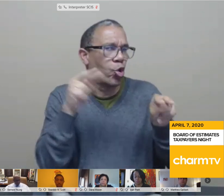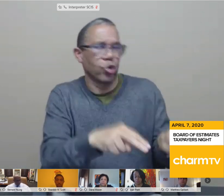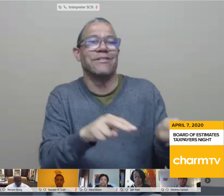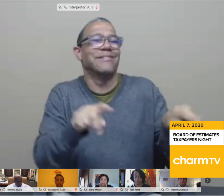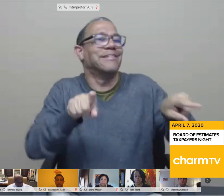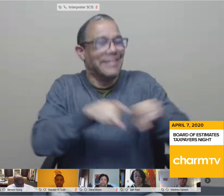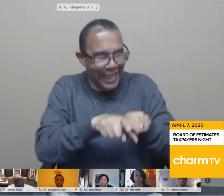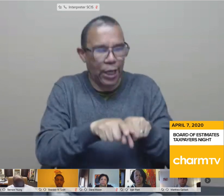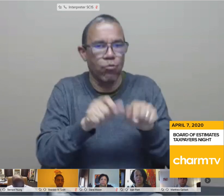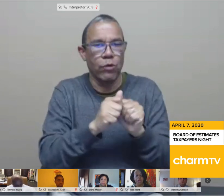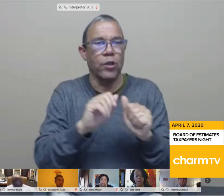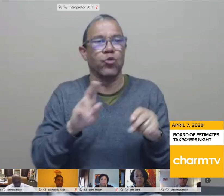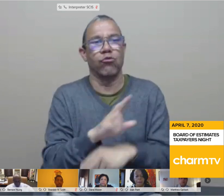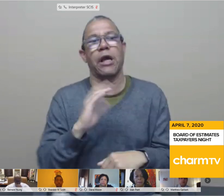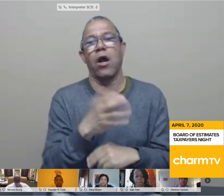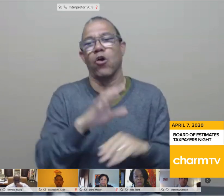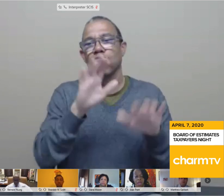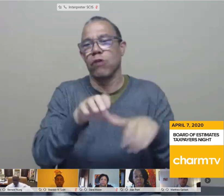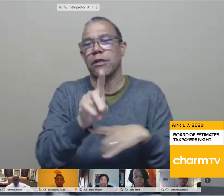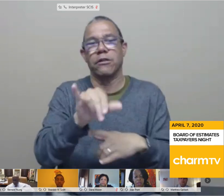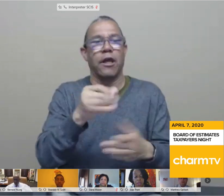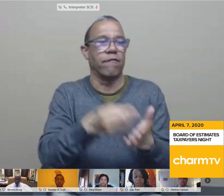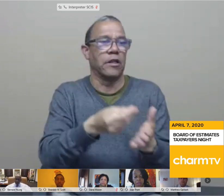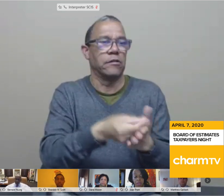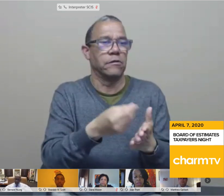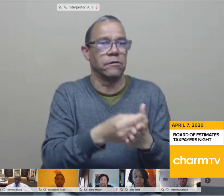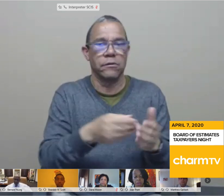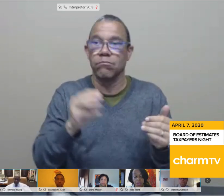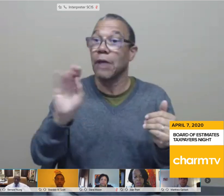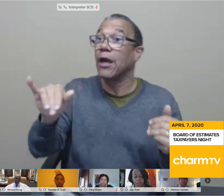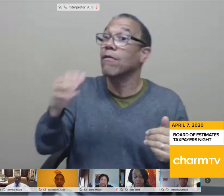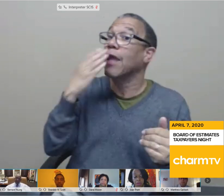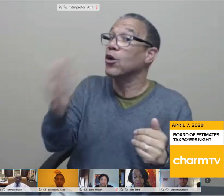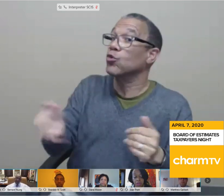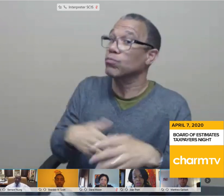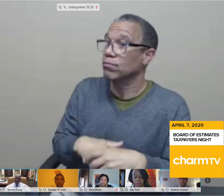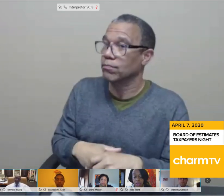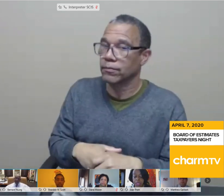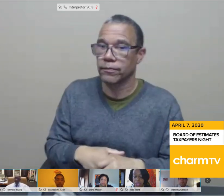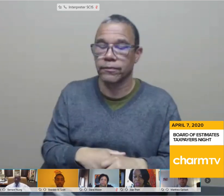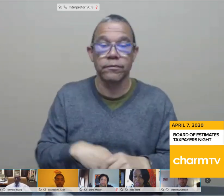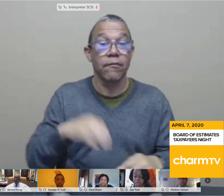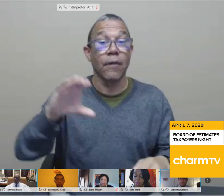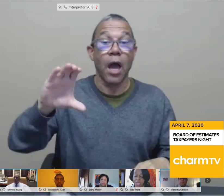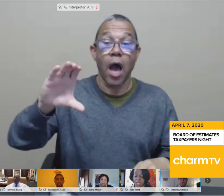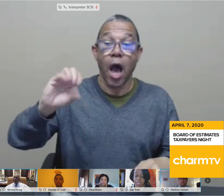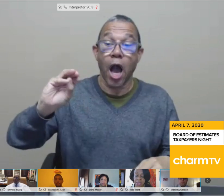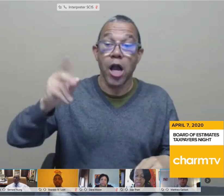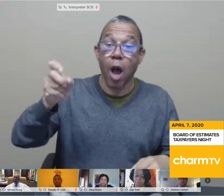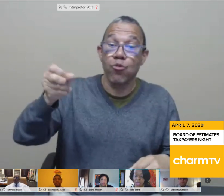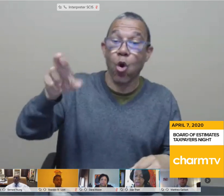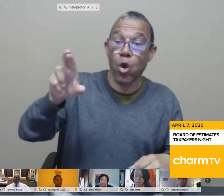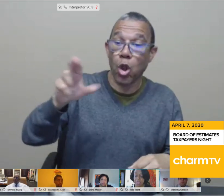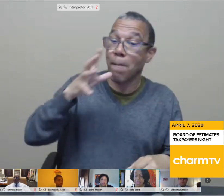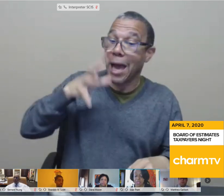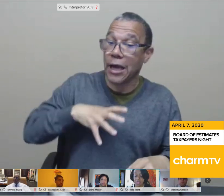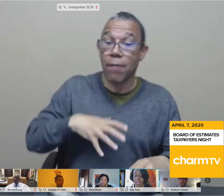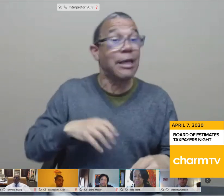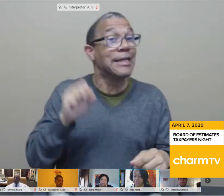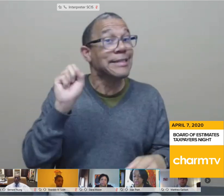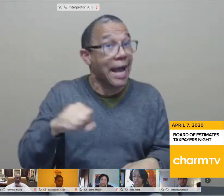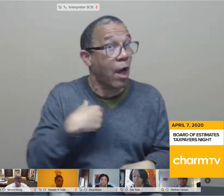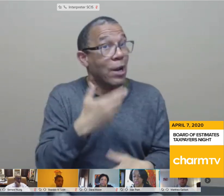place over many years. Okay. Thank you. President. Madam Comptroller. Yes. I'd like to thank Bob